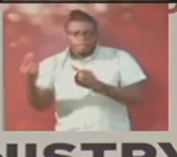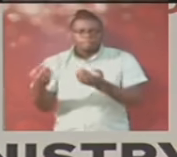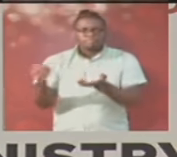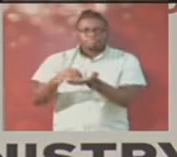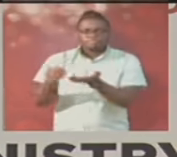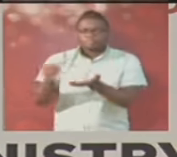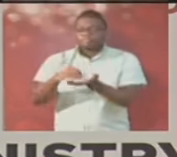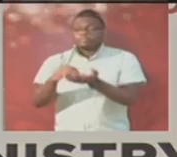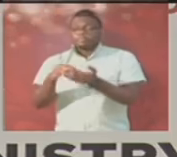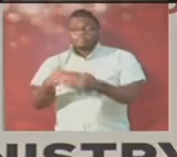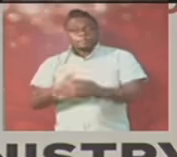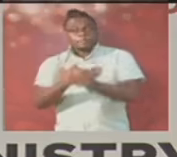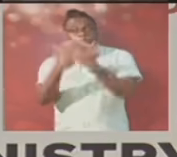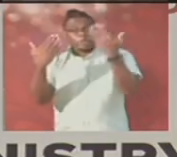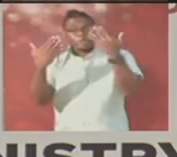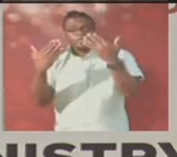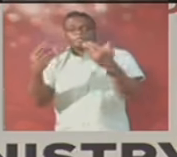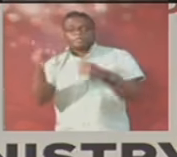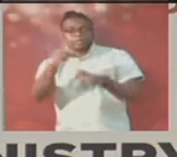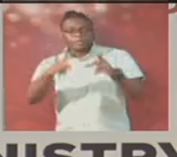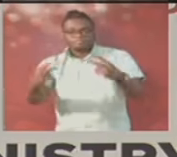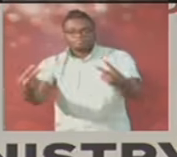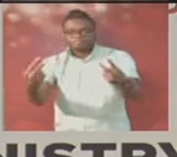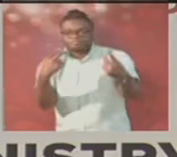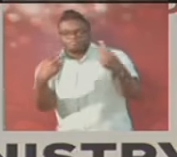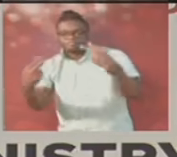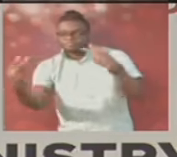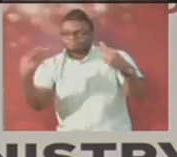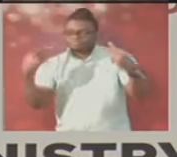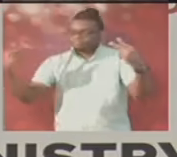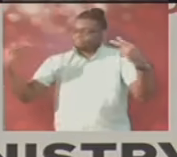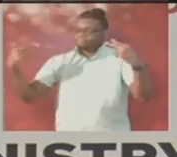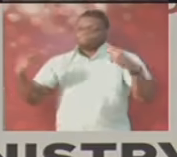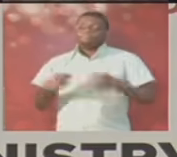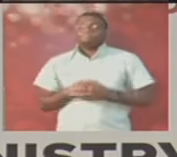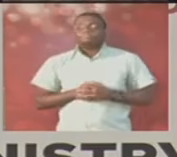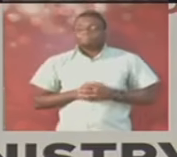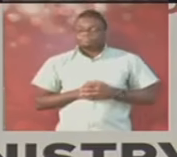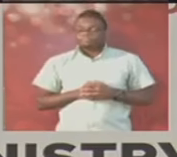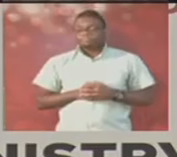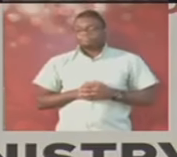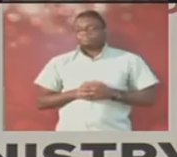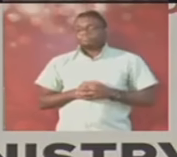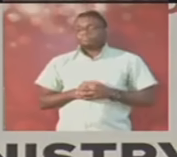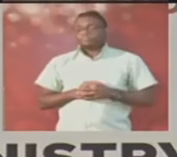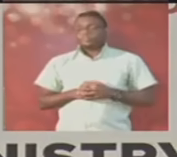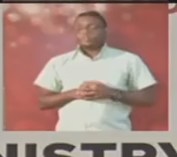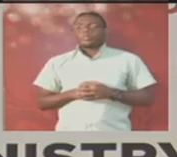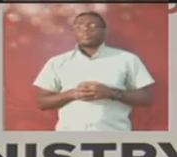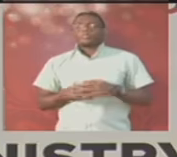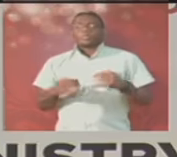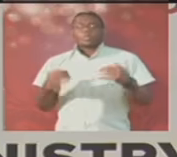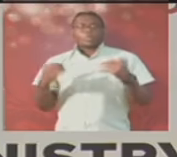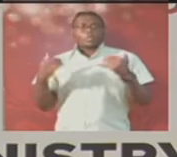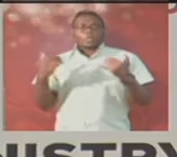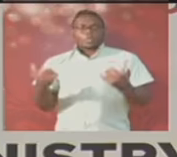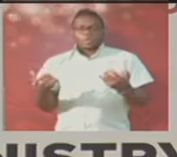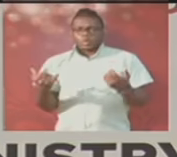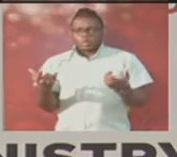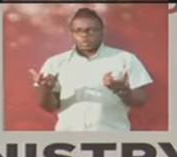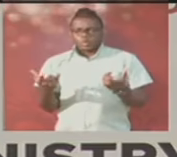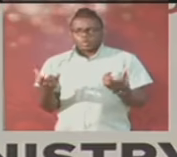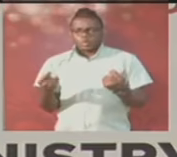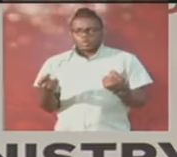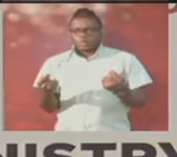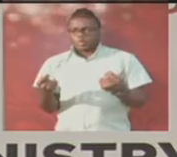to the listening and viewing population of Trinidad and Tobago. This morning, I would like to present to you the